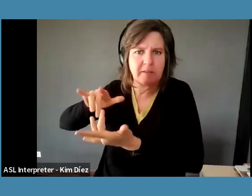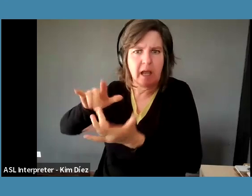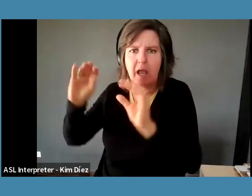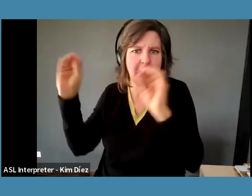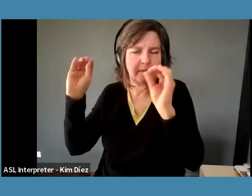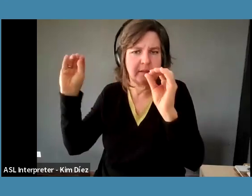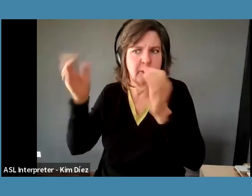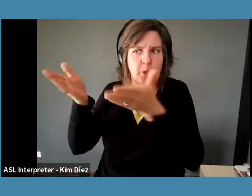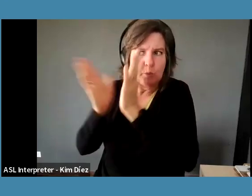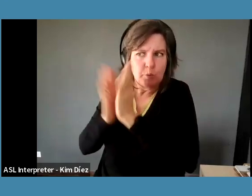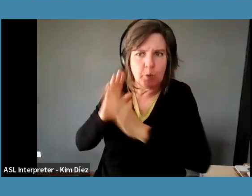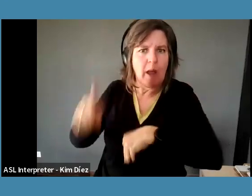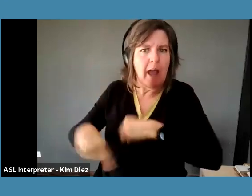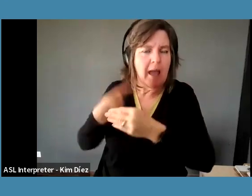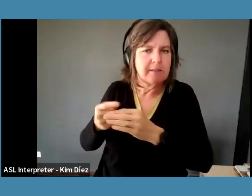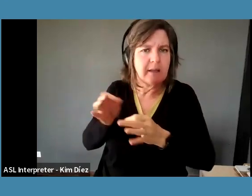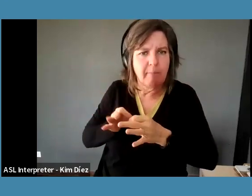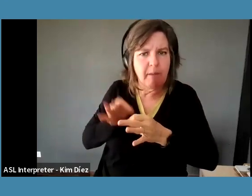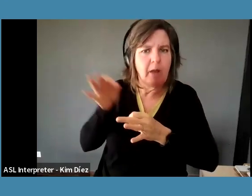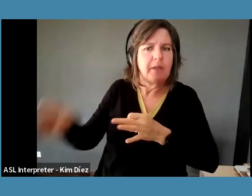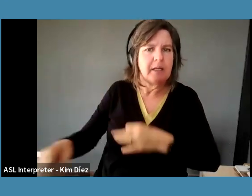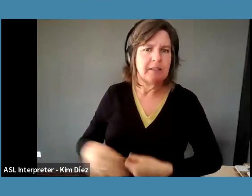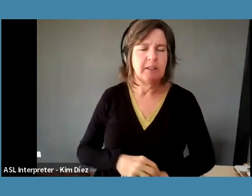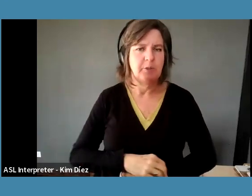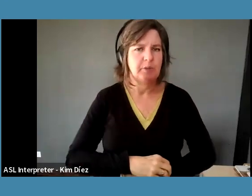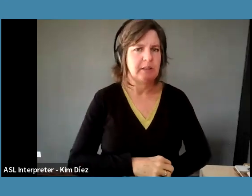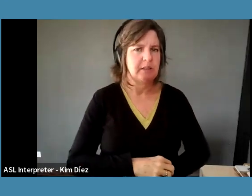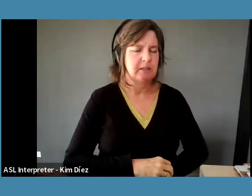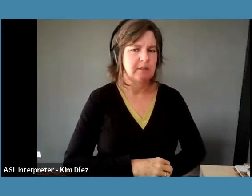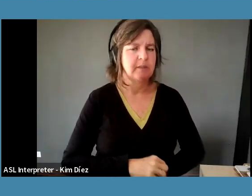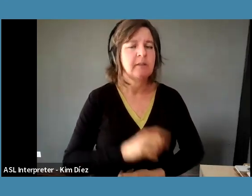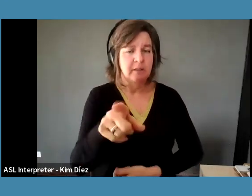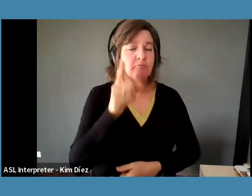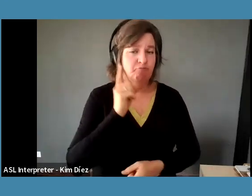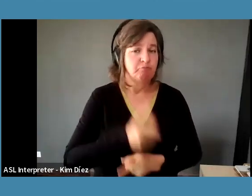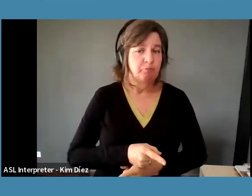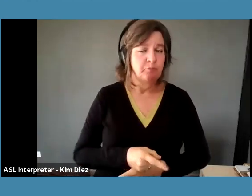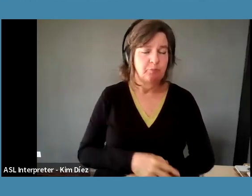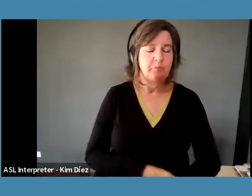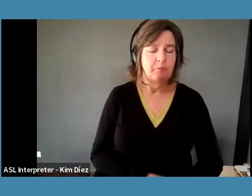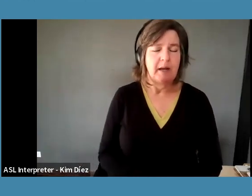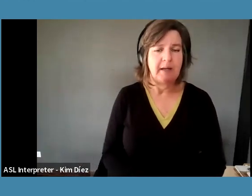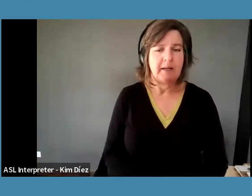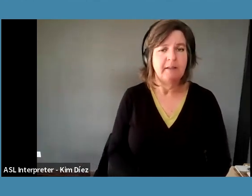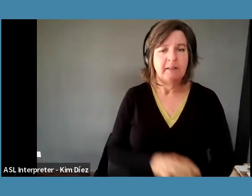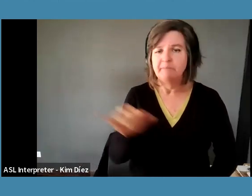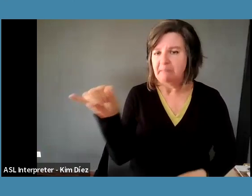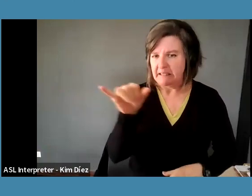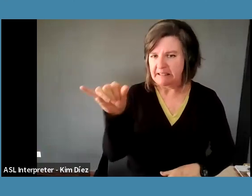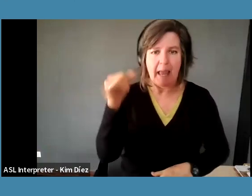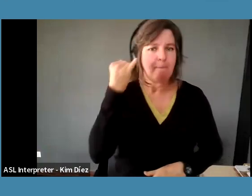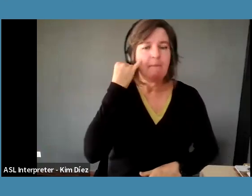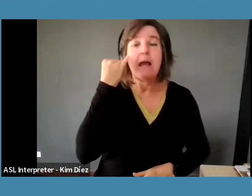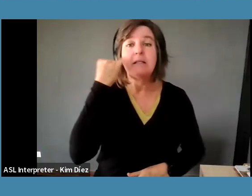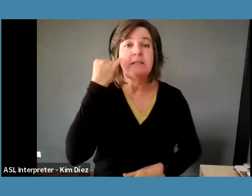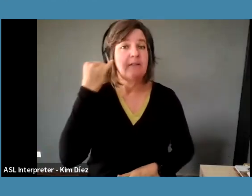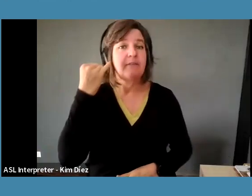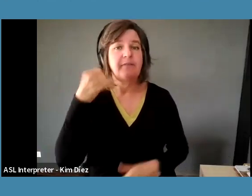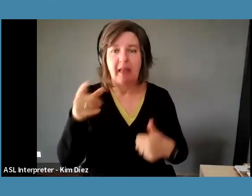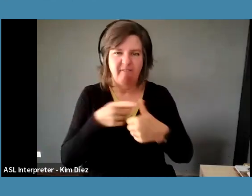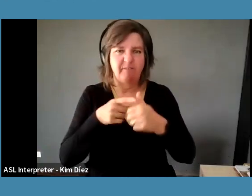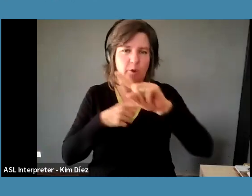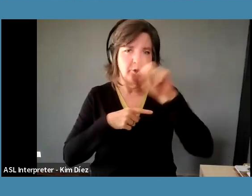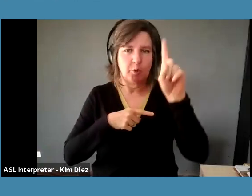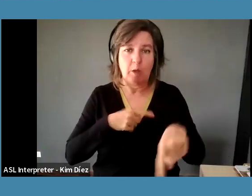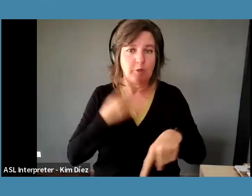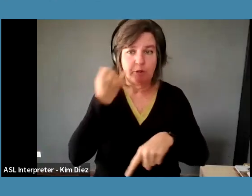you can contact to ask about the continuance? Right, so that's the same as if the first question,